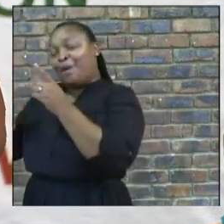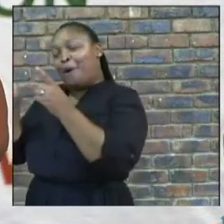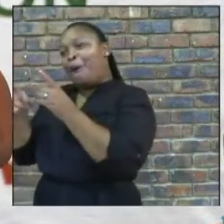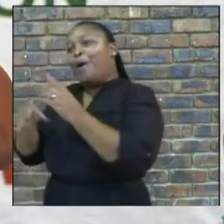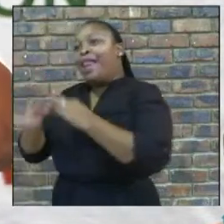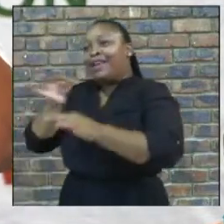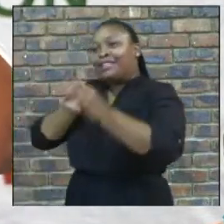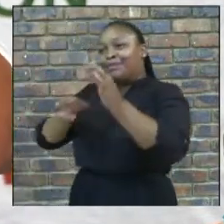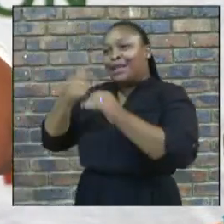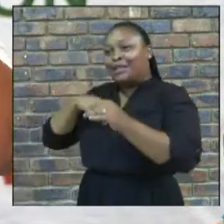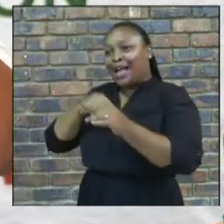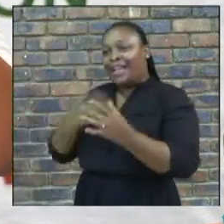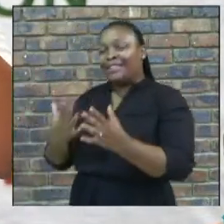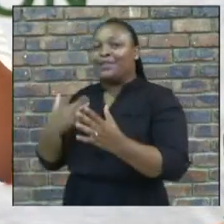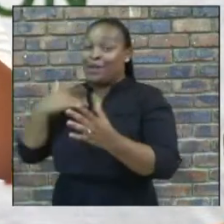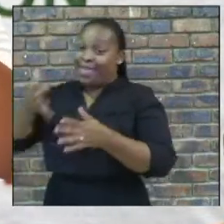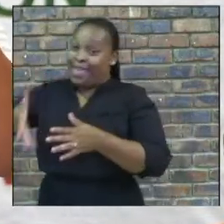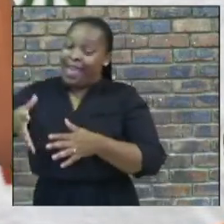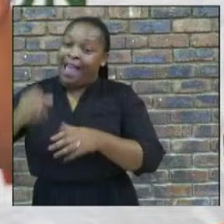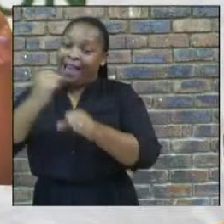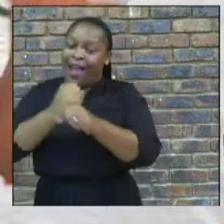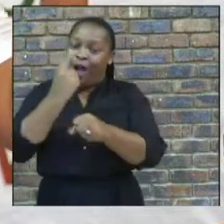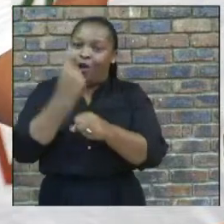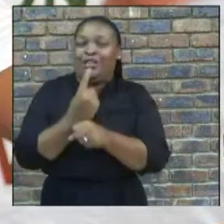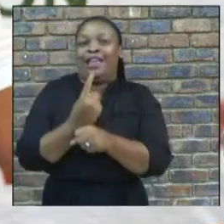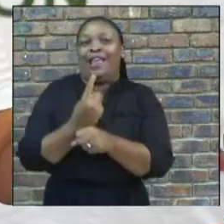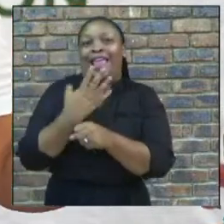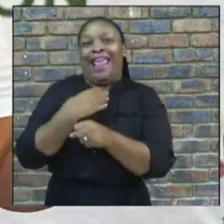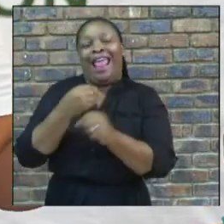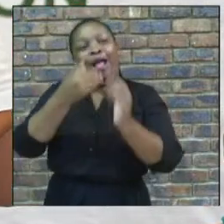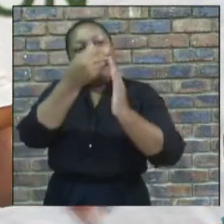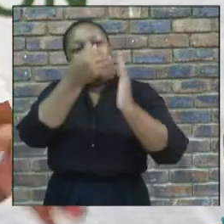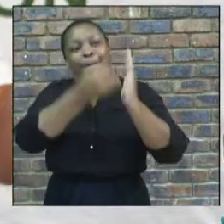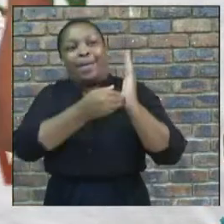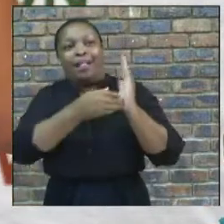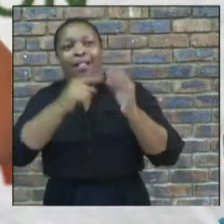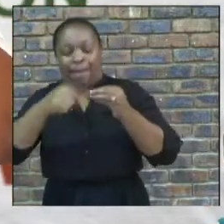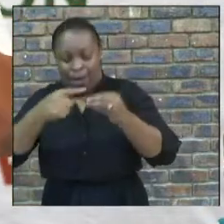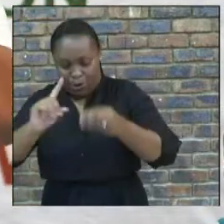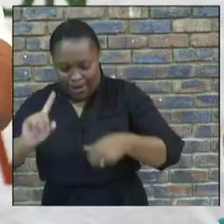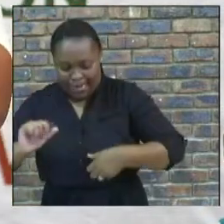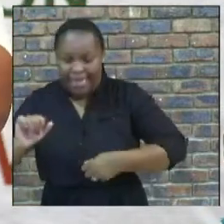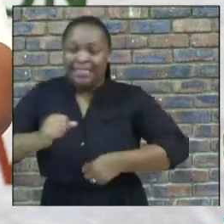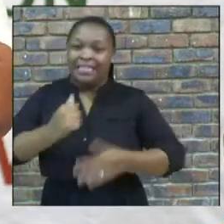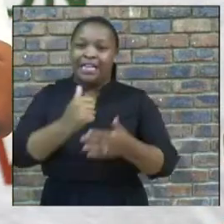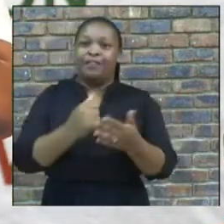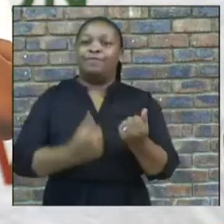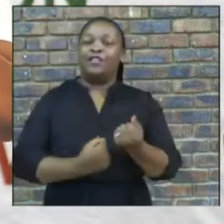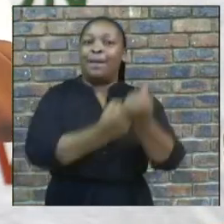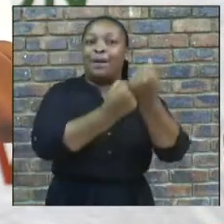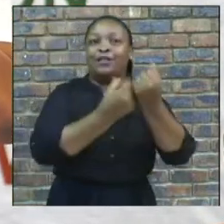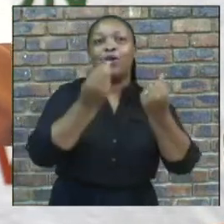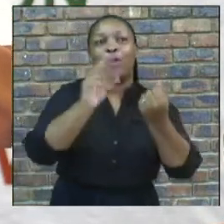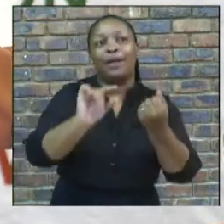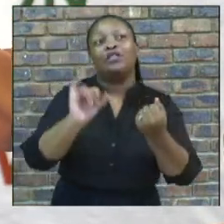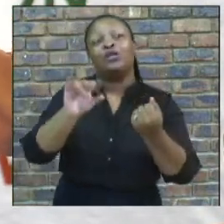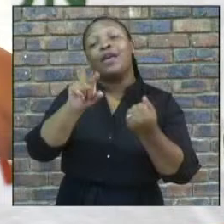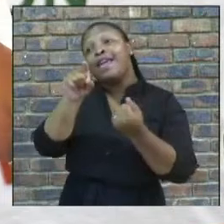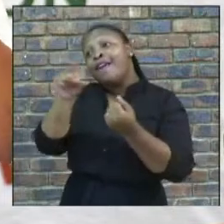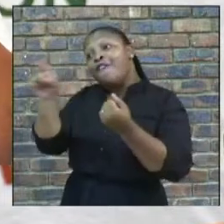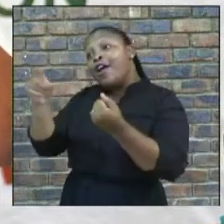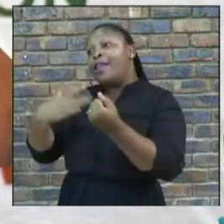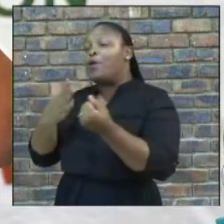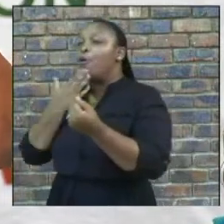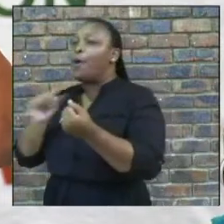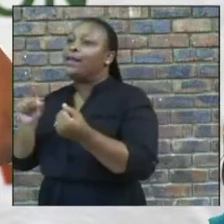ya rona mo Gauteng e reng ka bill e. Then from there ke tlo kopa di member if di na le di comments